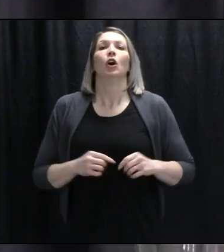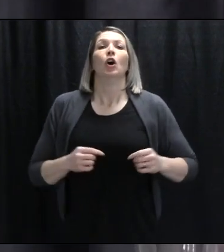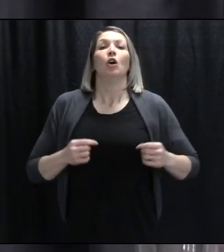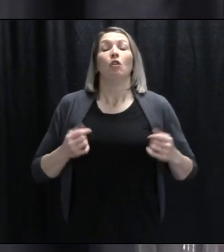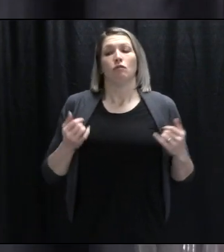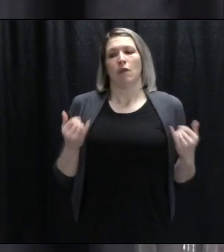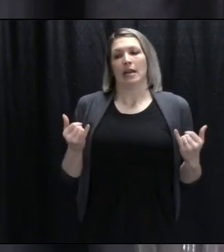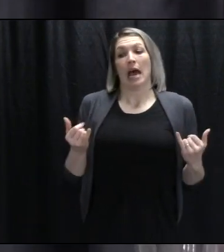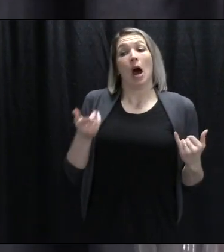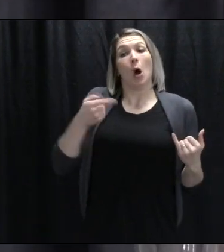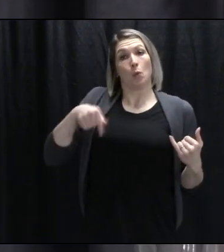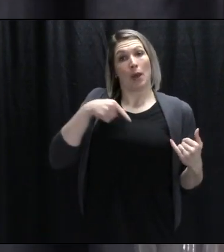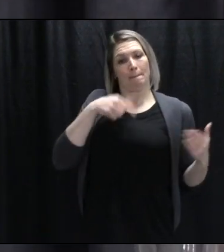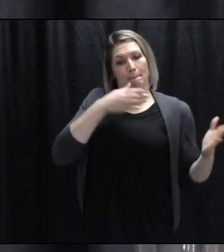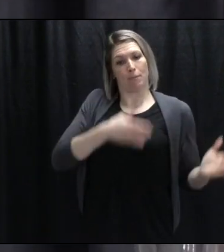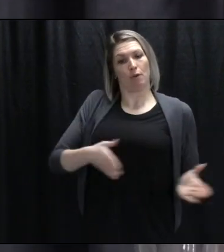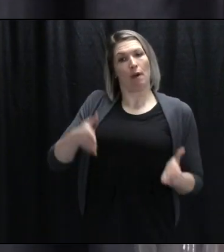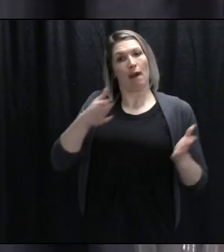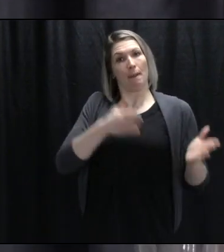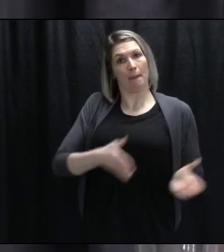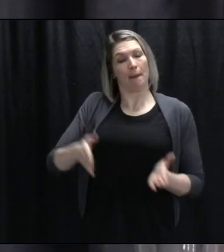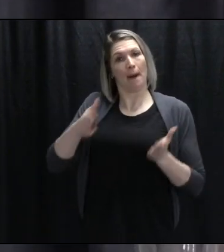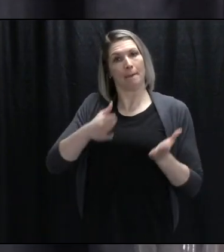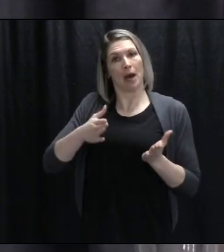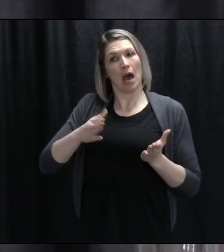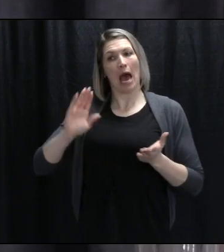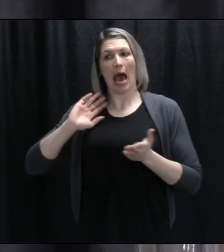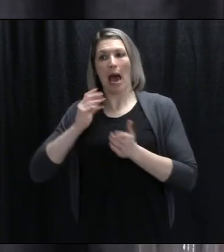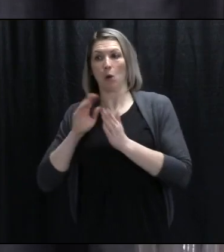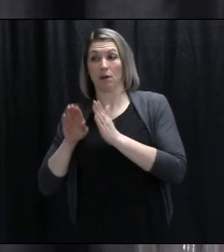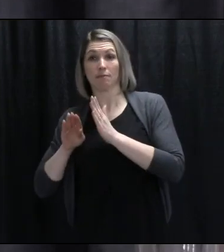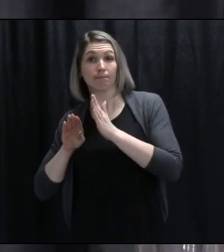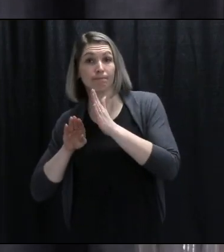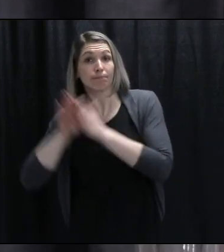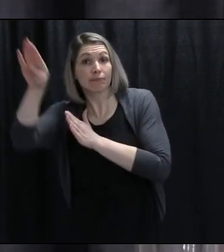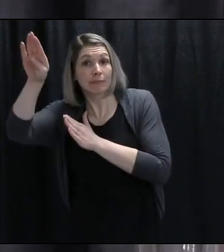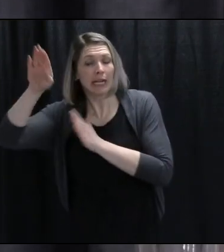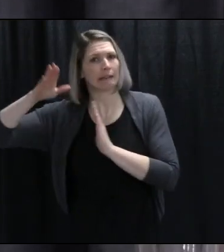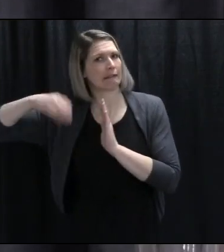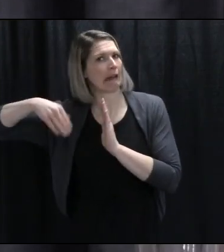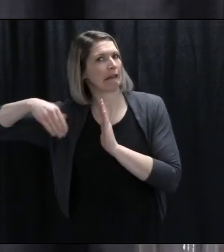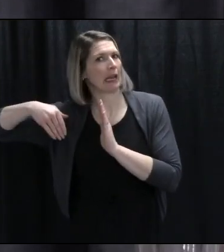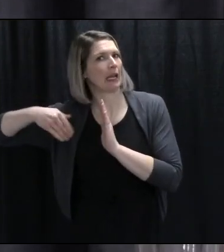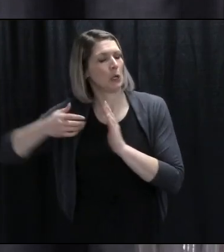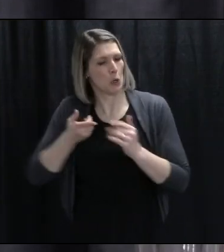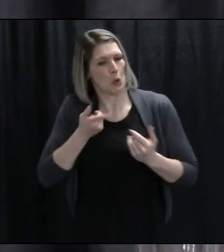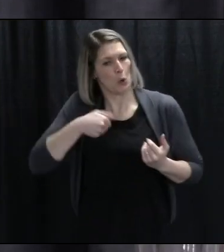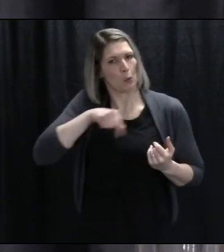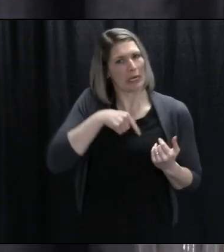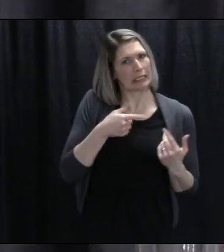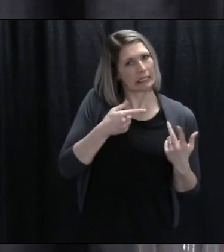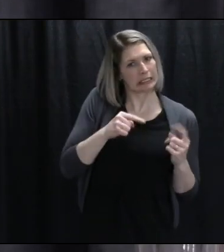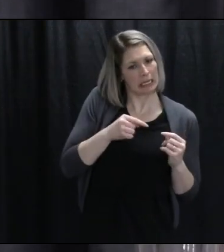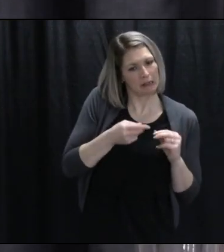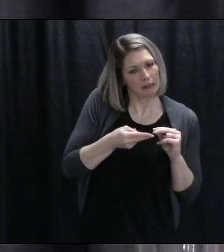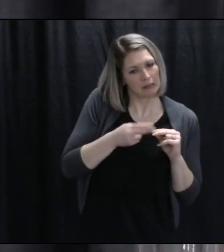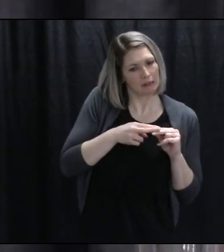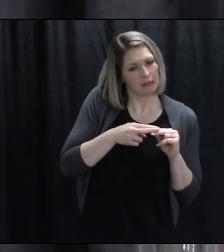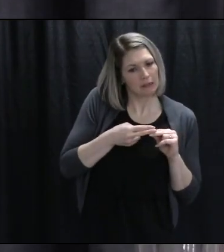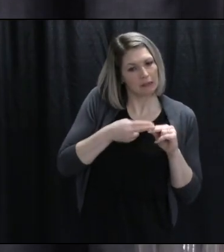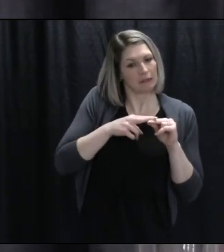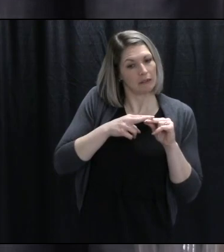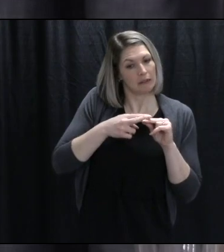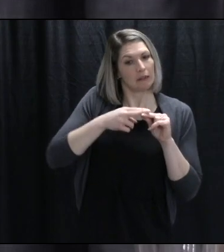yet, and I think that's a useful point to emphasize, we're still in the run-up to when it's going to get the numbers picking